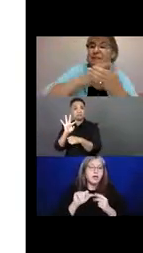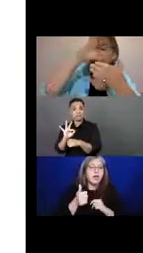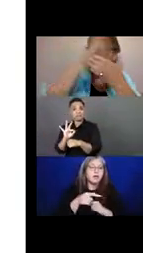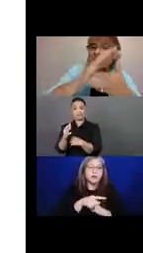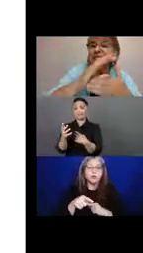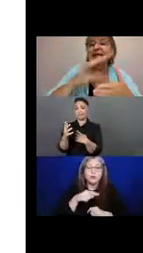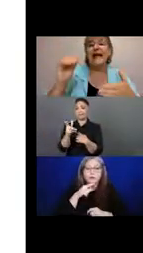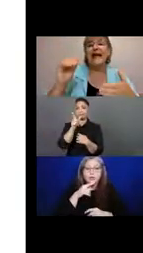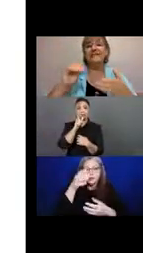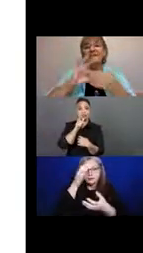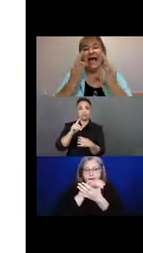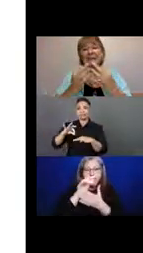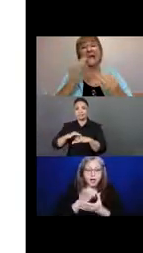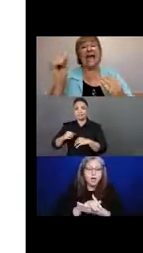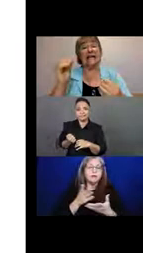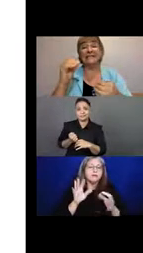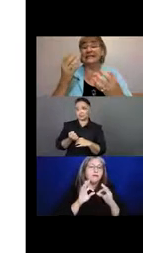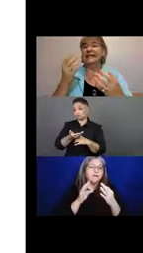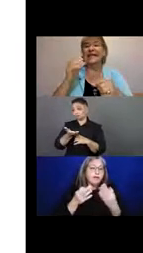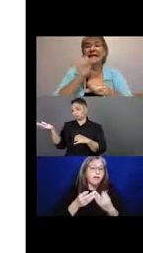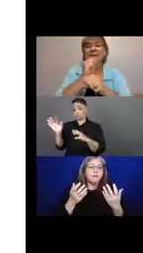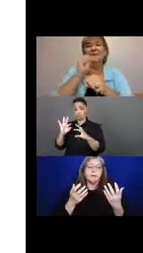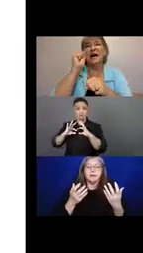hearing spouses and family and